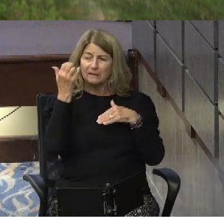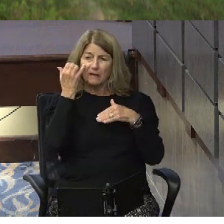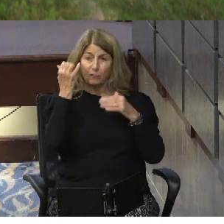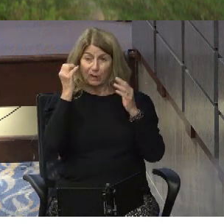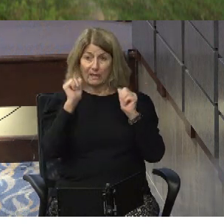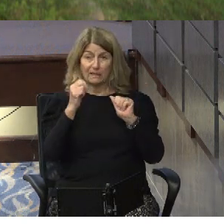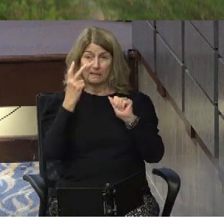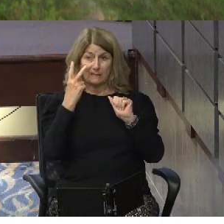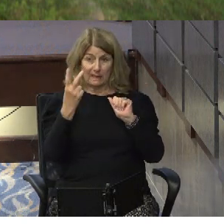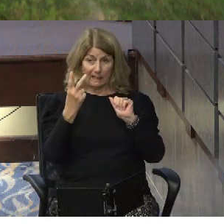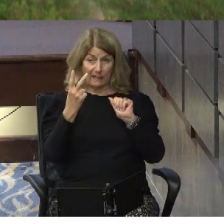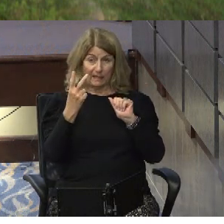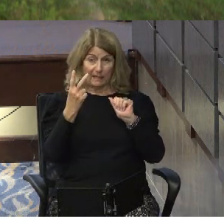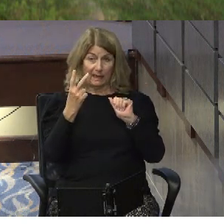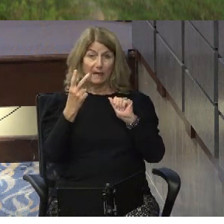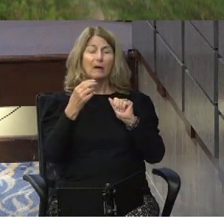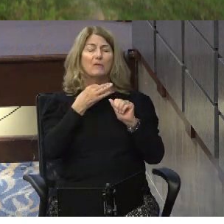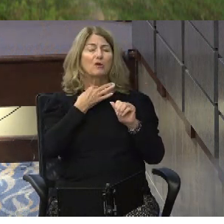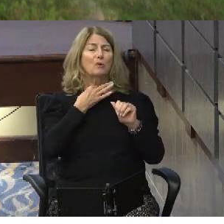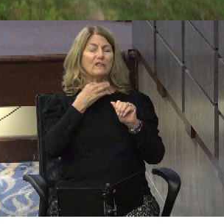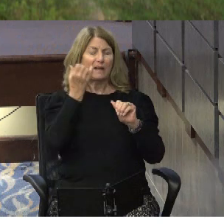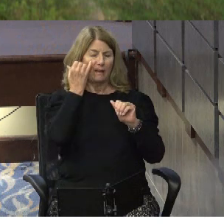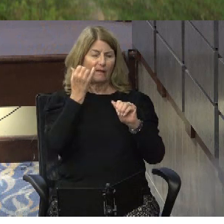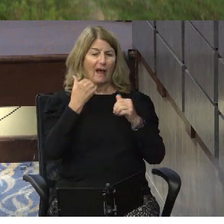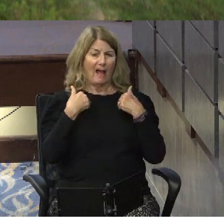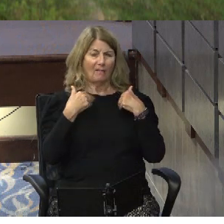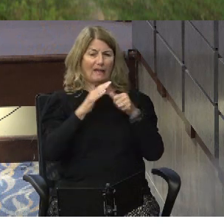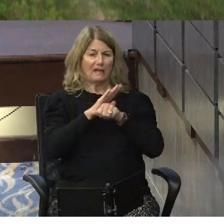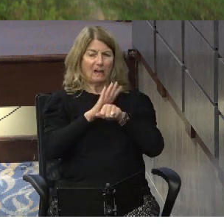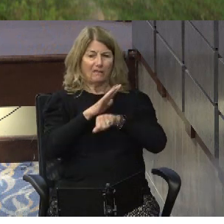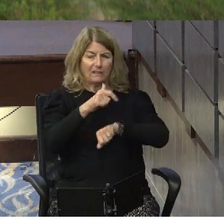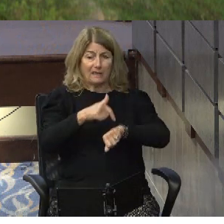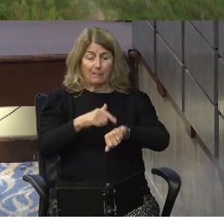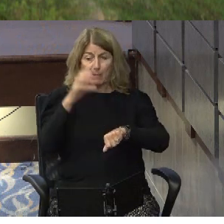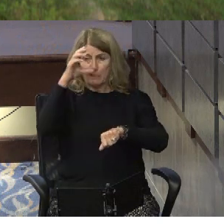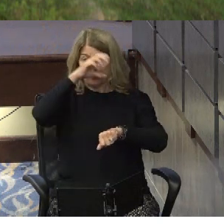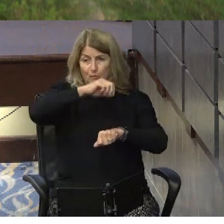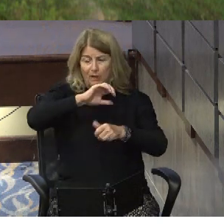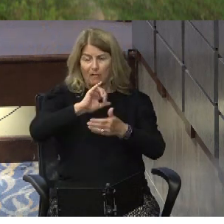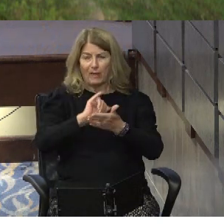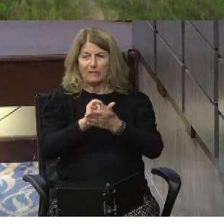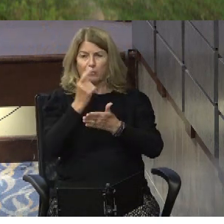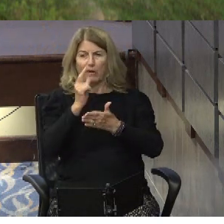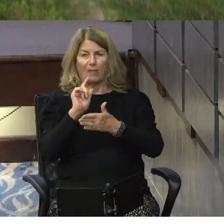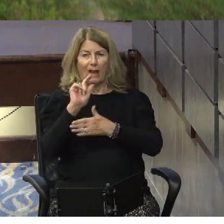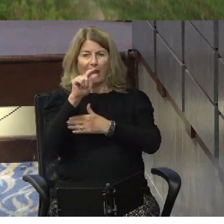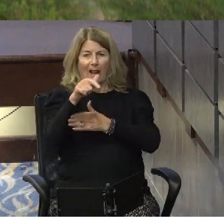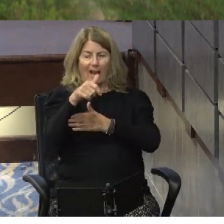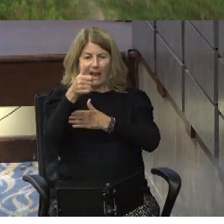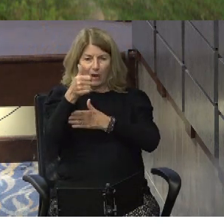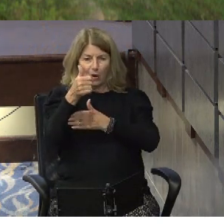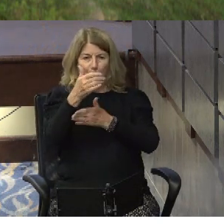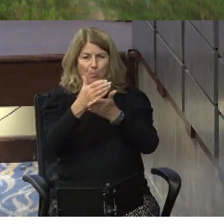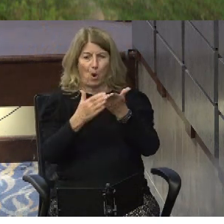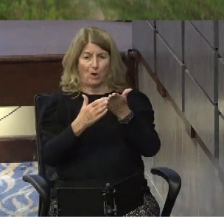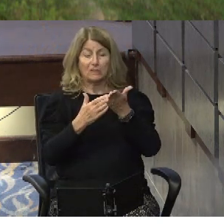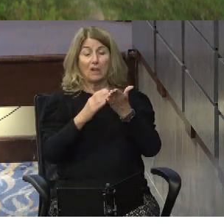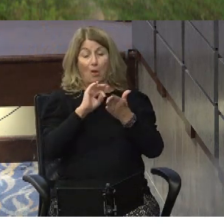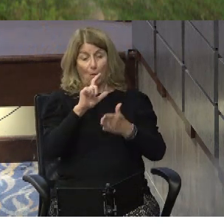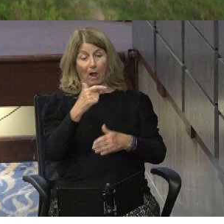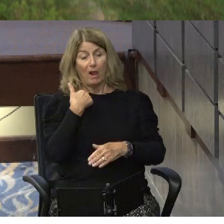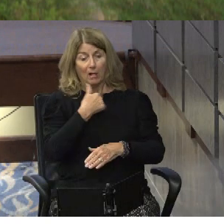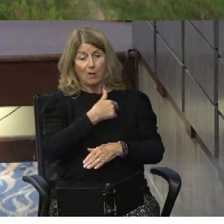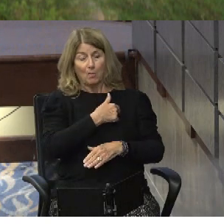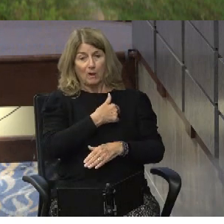So I'm wondering if we have time. I'm assuming that that'll be one of the later parts of it, but I don't know what the. Well,